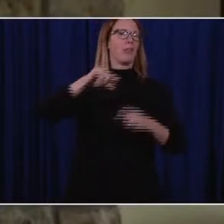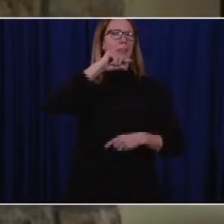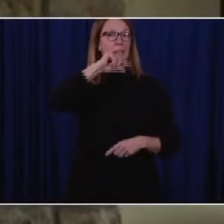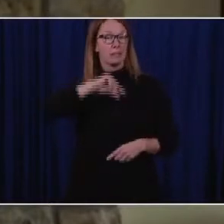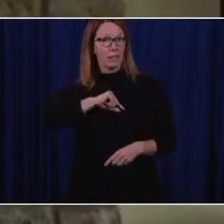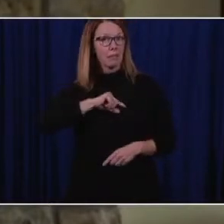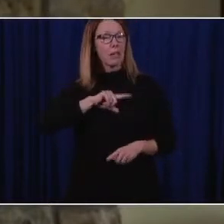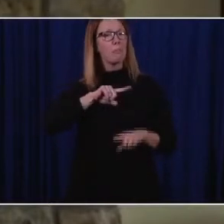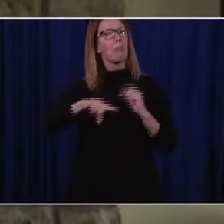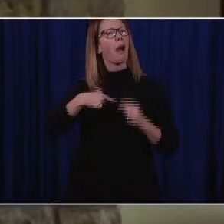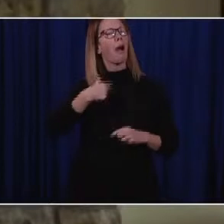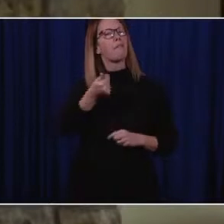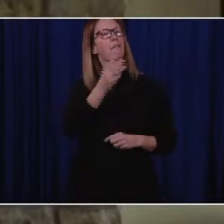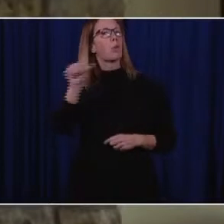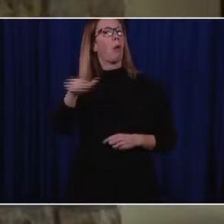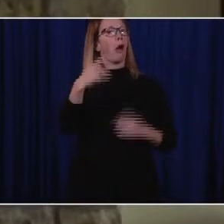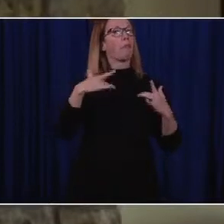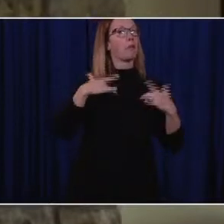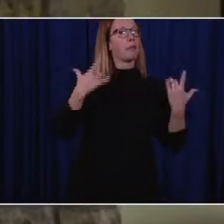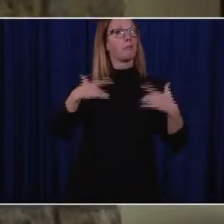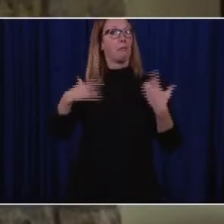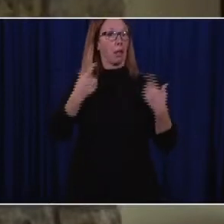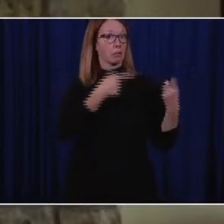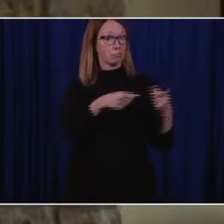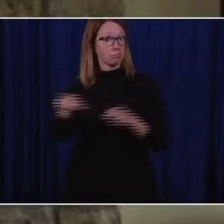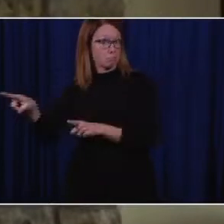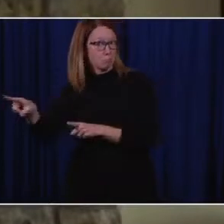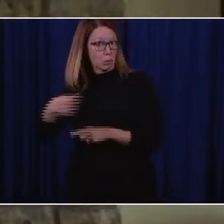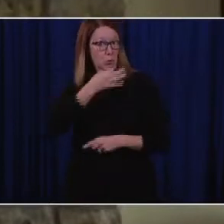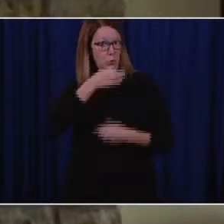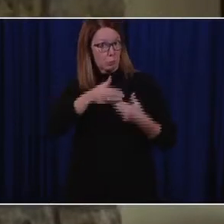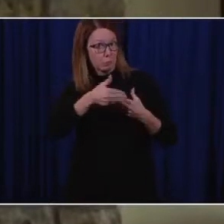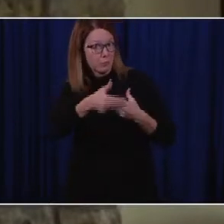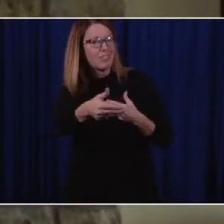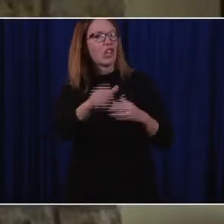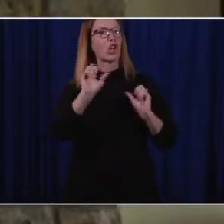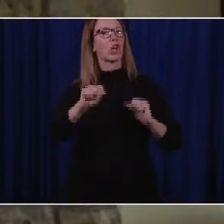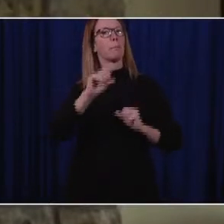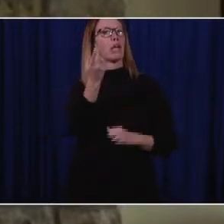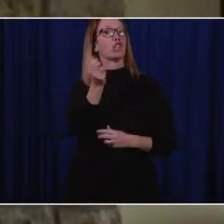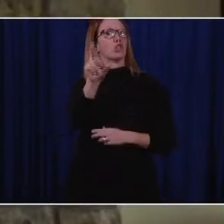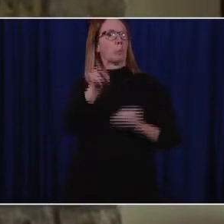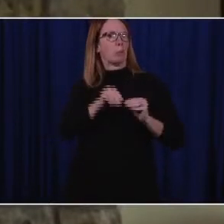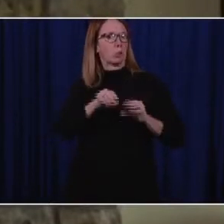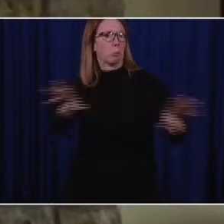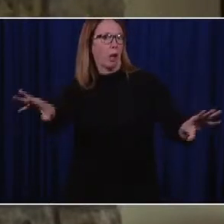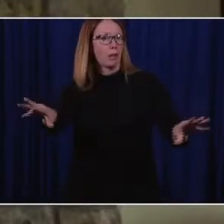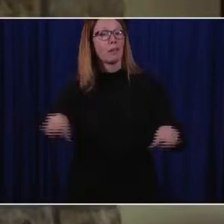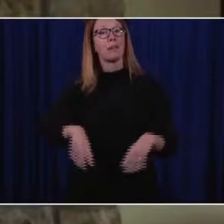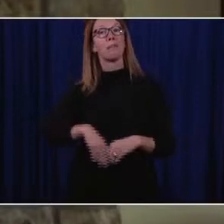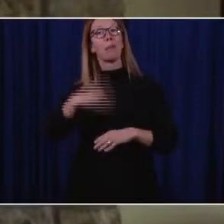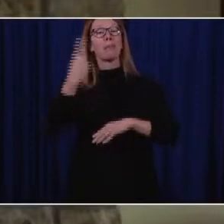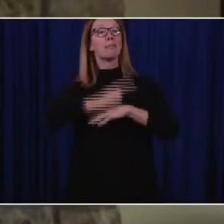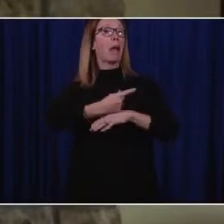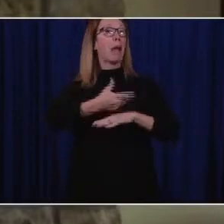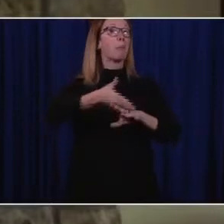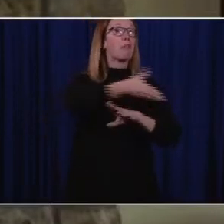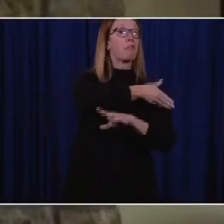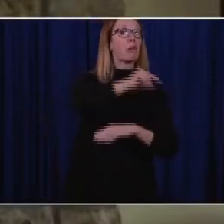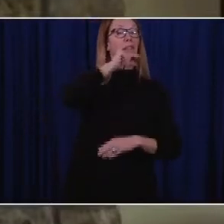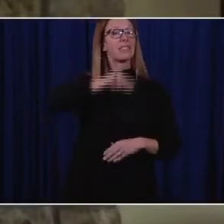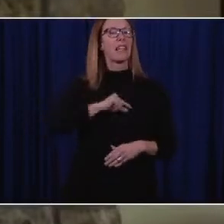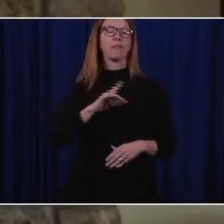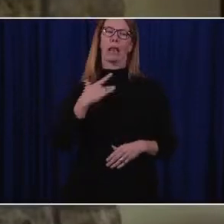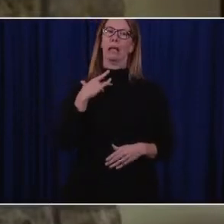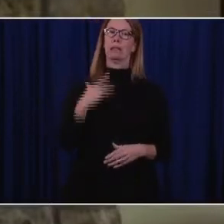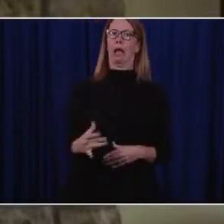couple other events that are coming up that could potentially be super spreaders could be the night before Thanksgiving, a historically big drinking